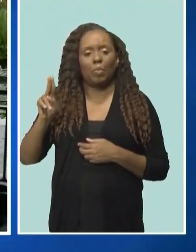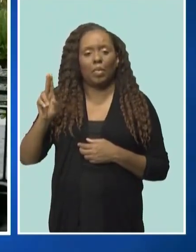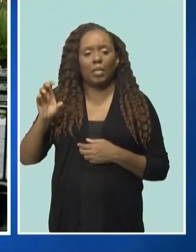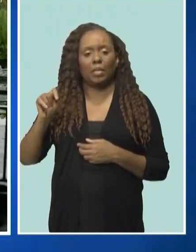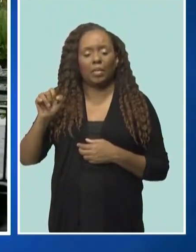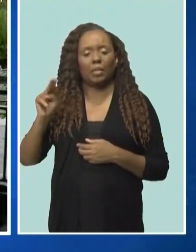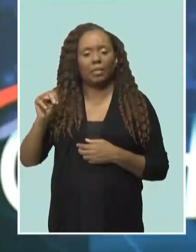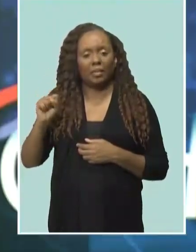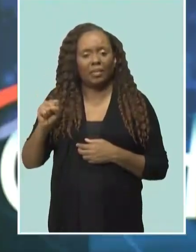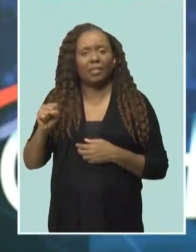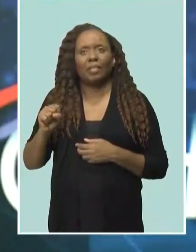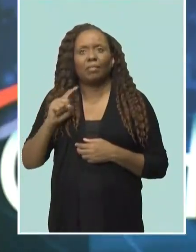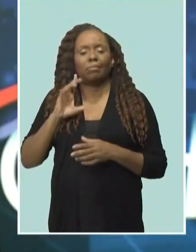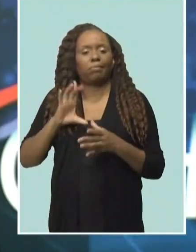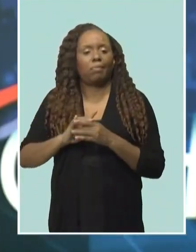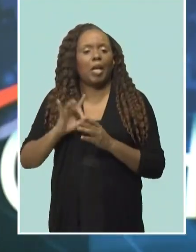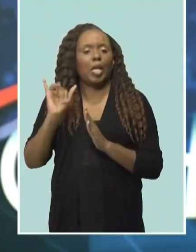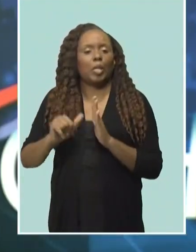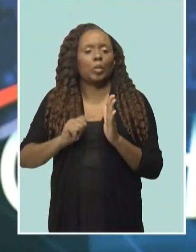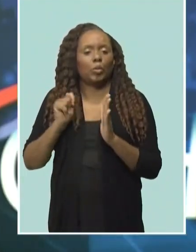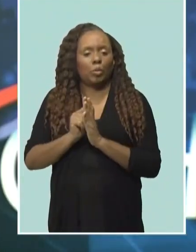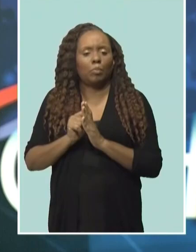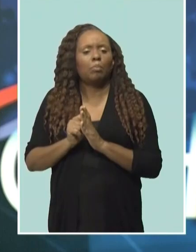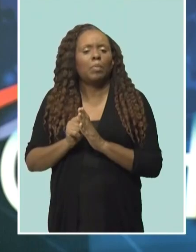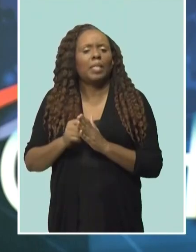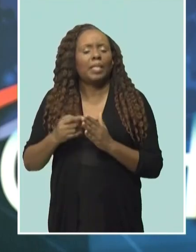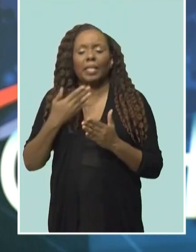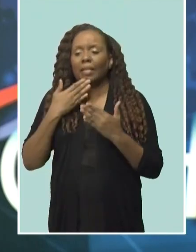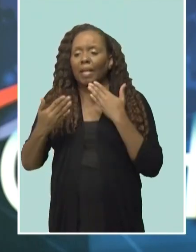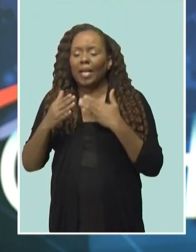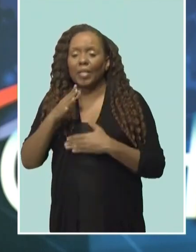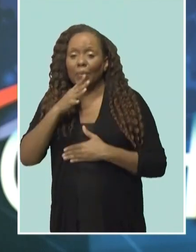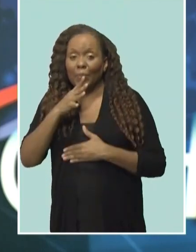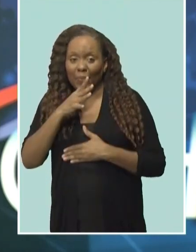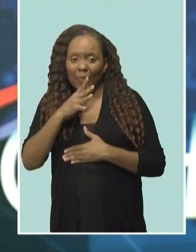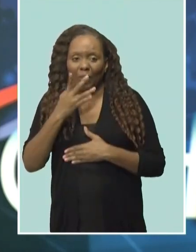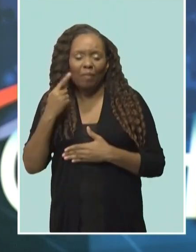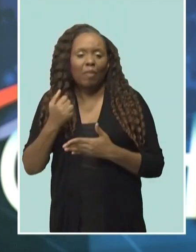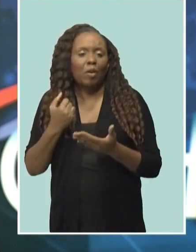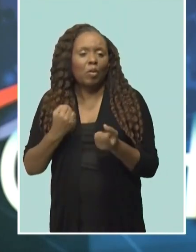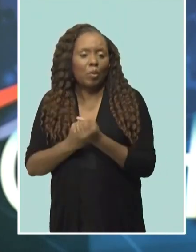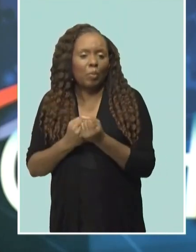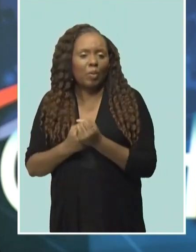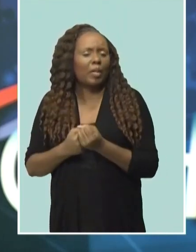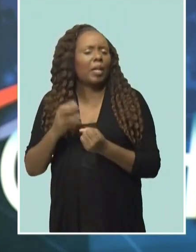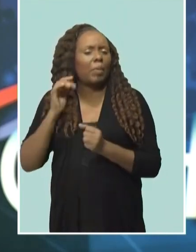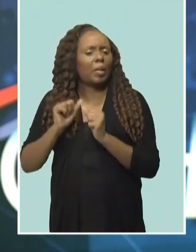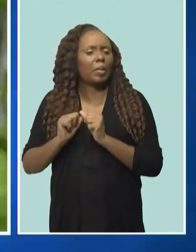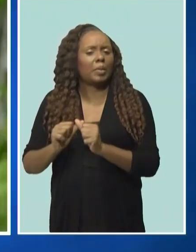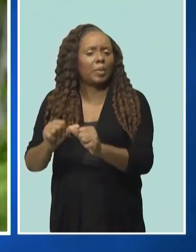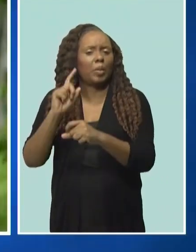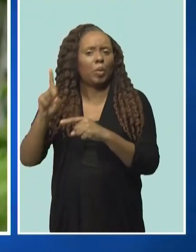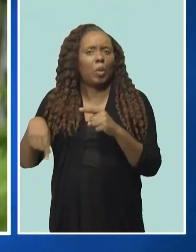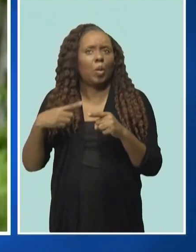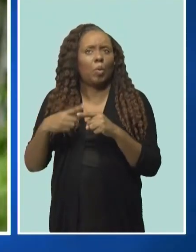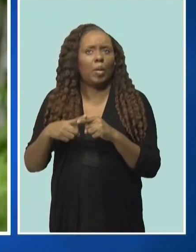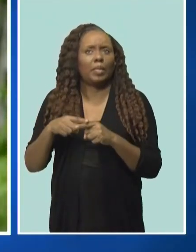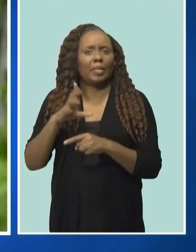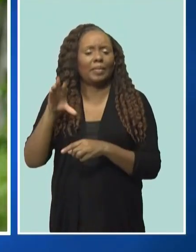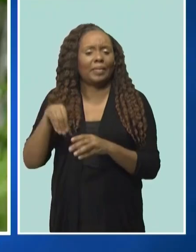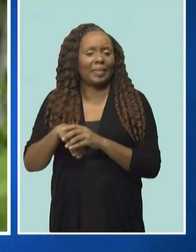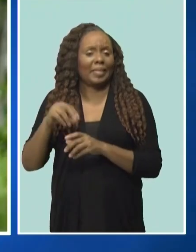follow his dream. And he intends to build out his business as he goes on to secondary school. The